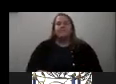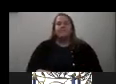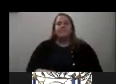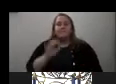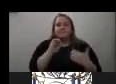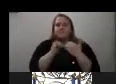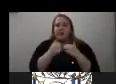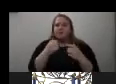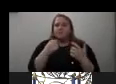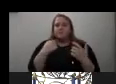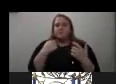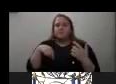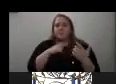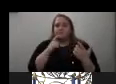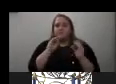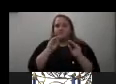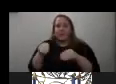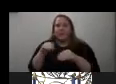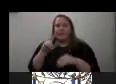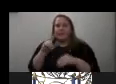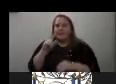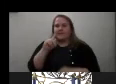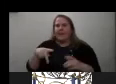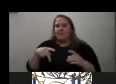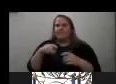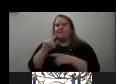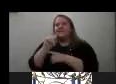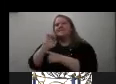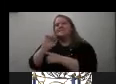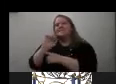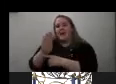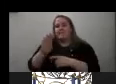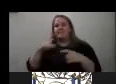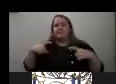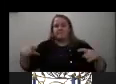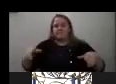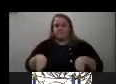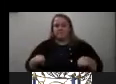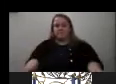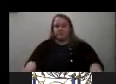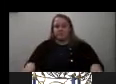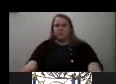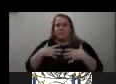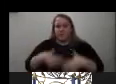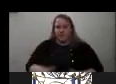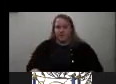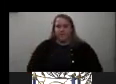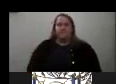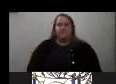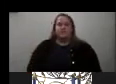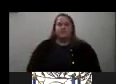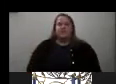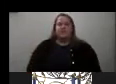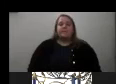we put the tab skirt onto the leotard. And we mark that on the